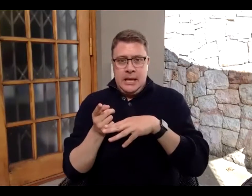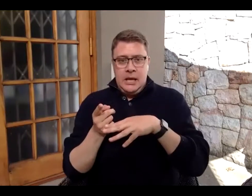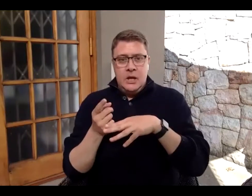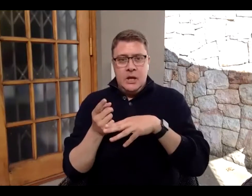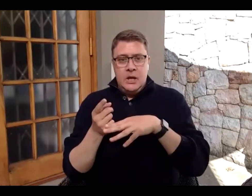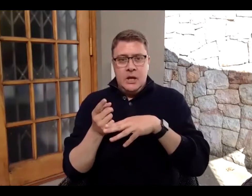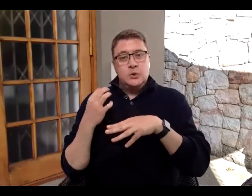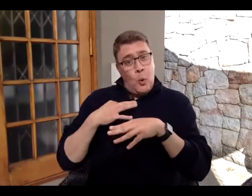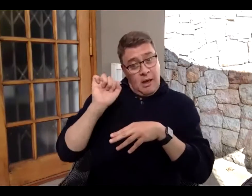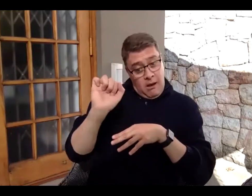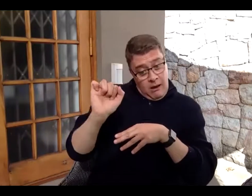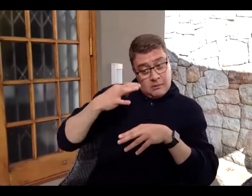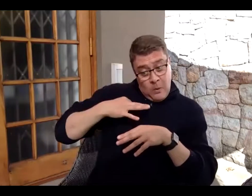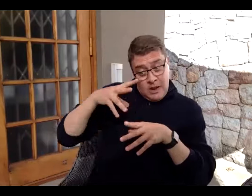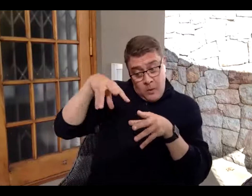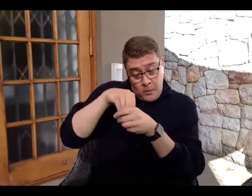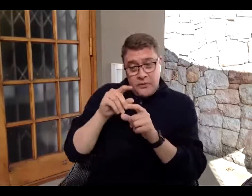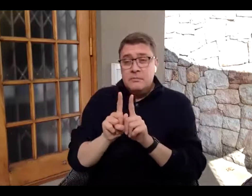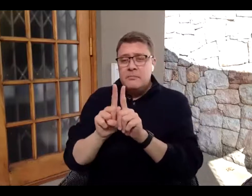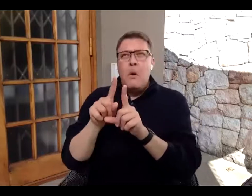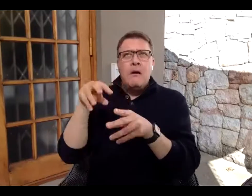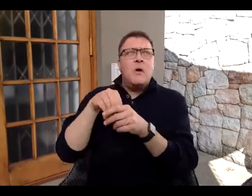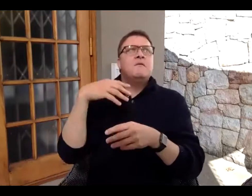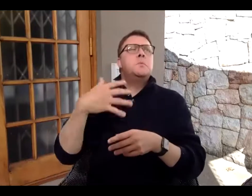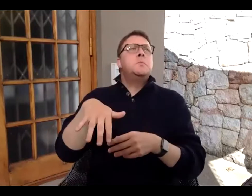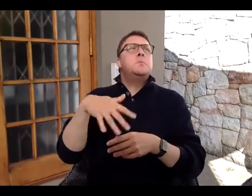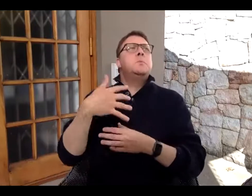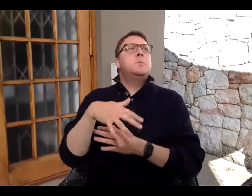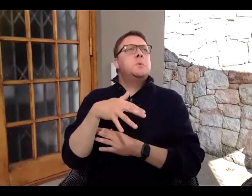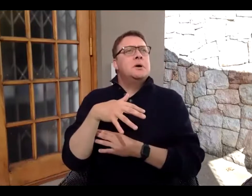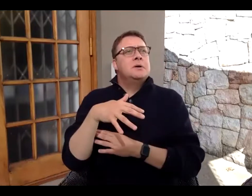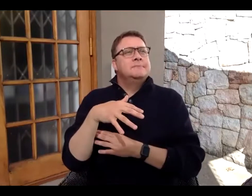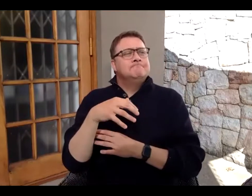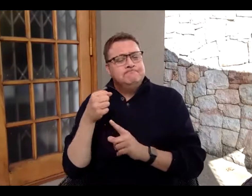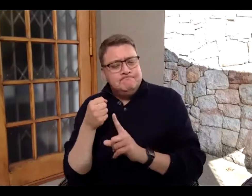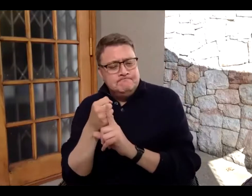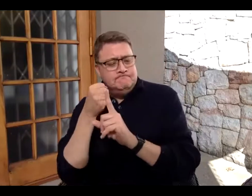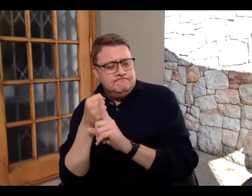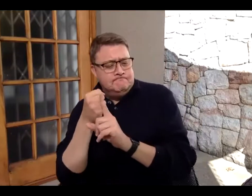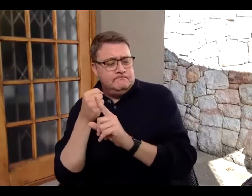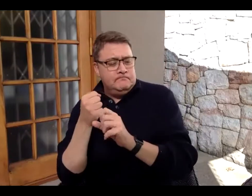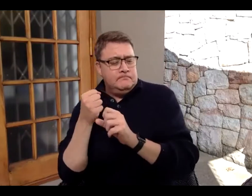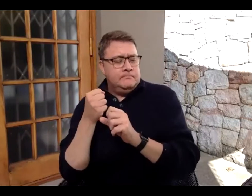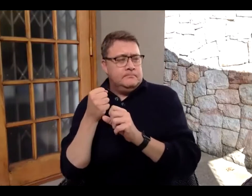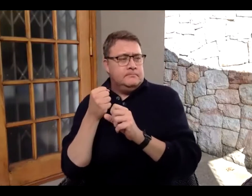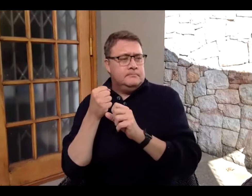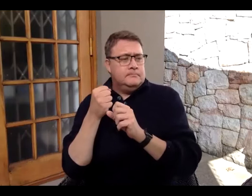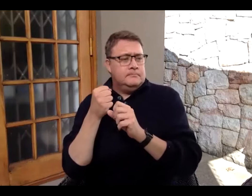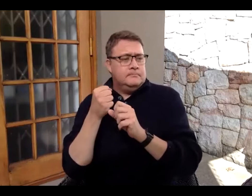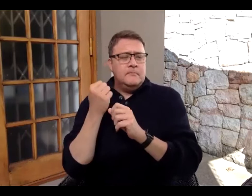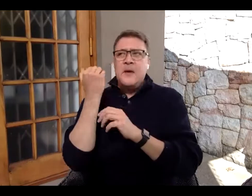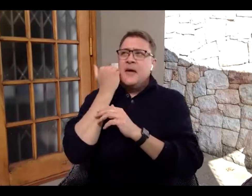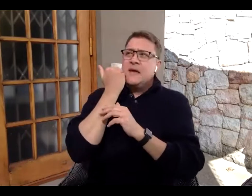very involved with trying to make the structures of